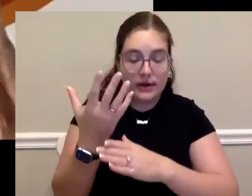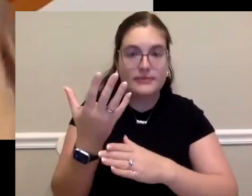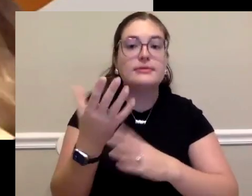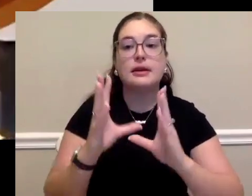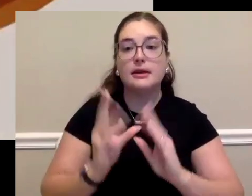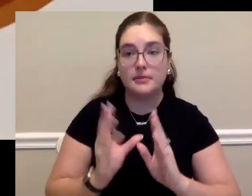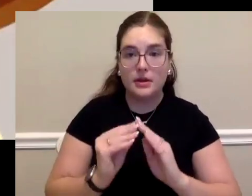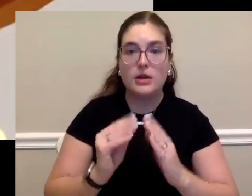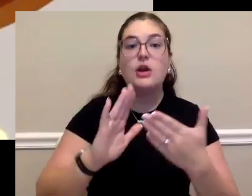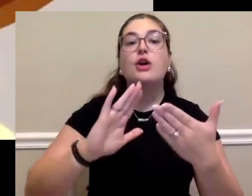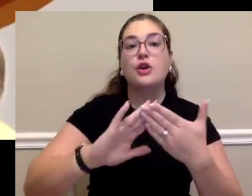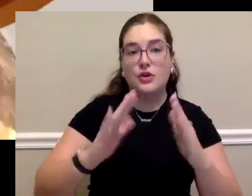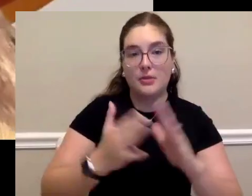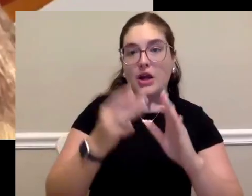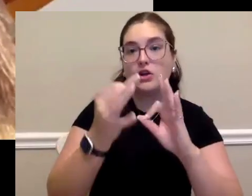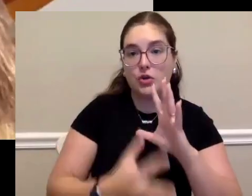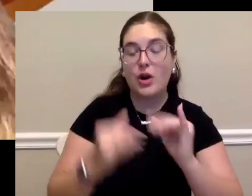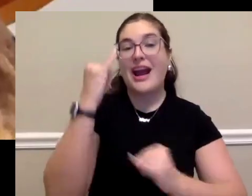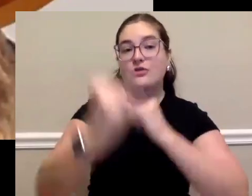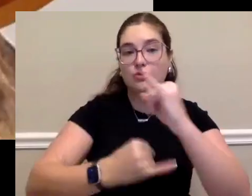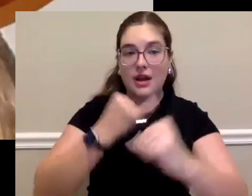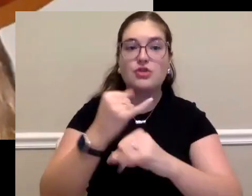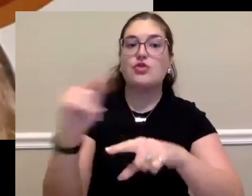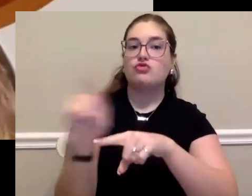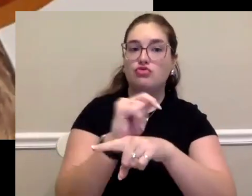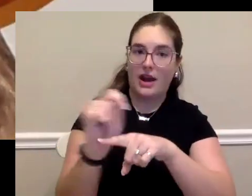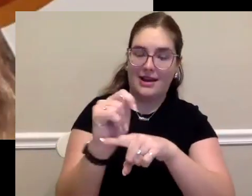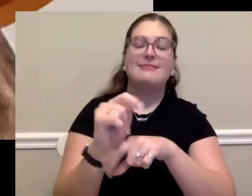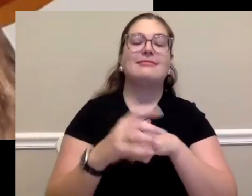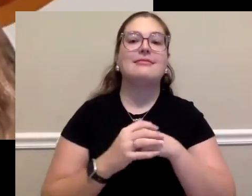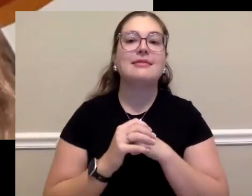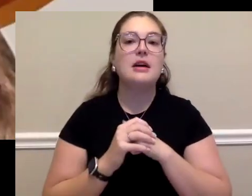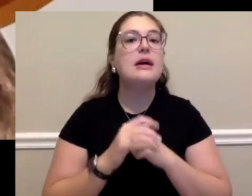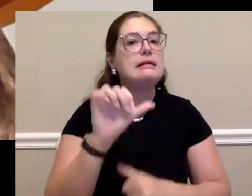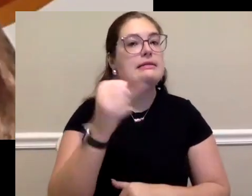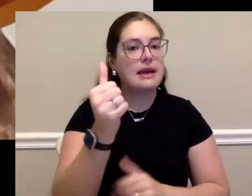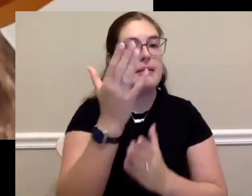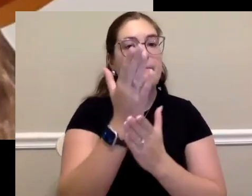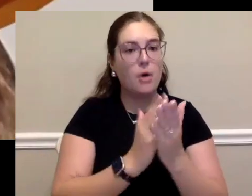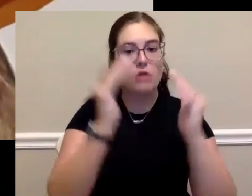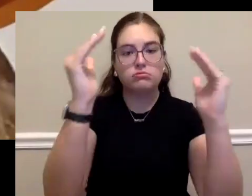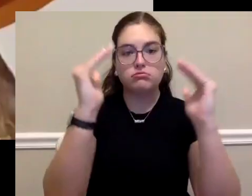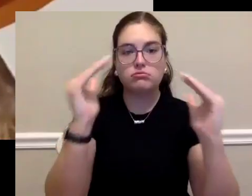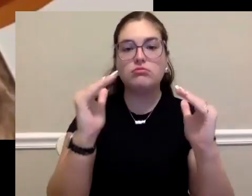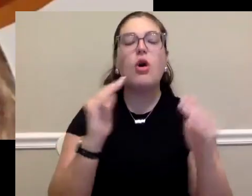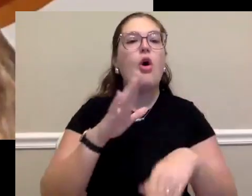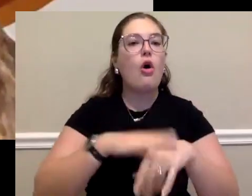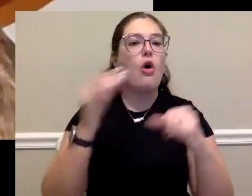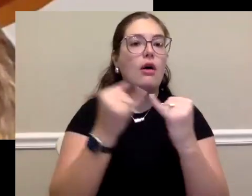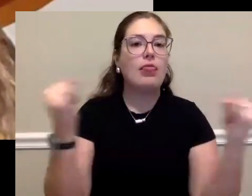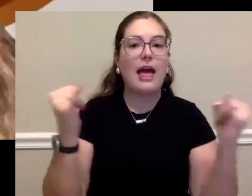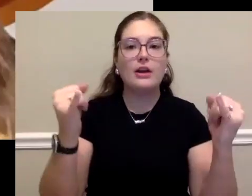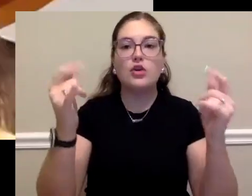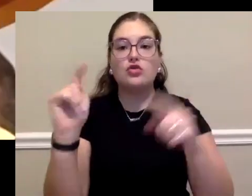Community Interpreter International Training of Trainers. Attend this online training of trainers and learn how to lead your